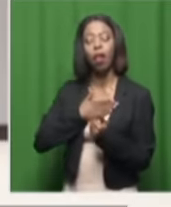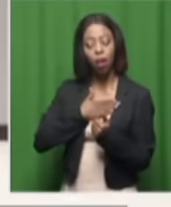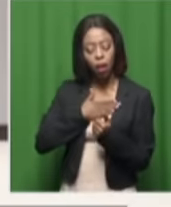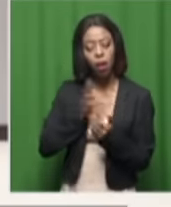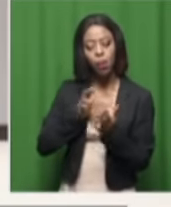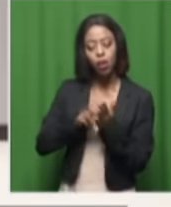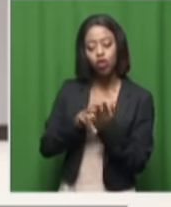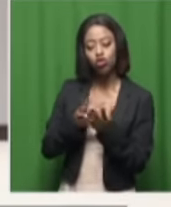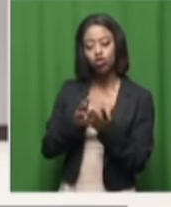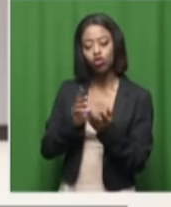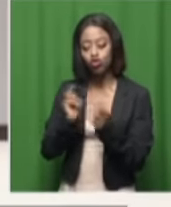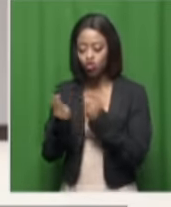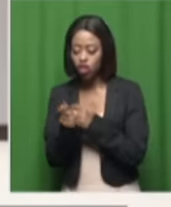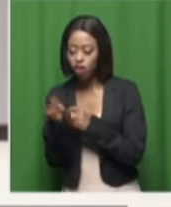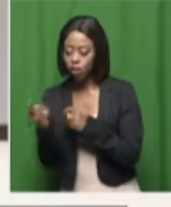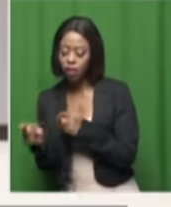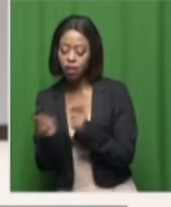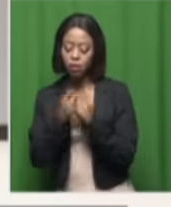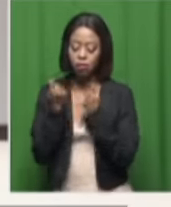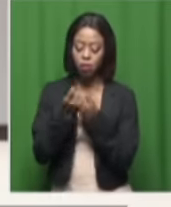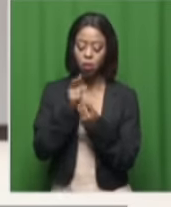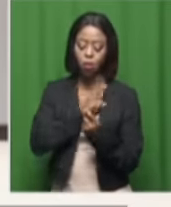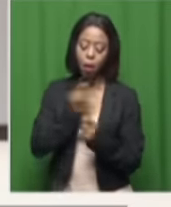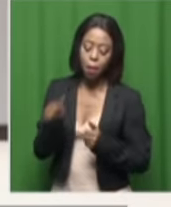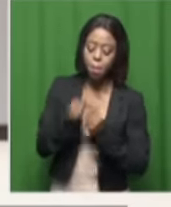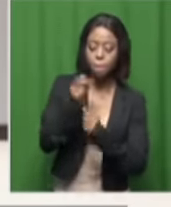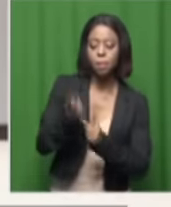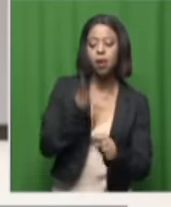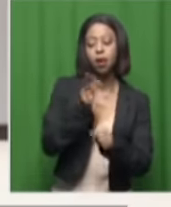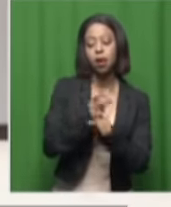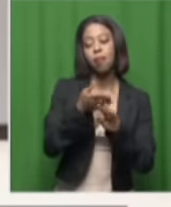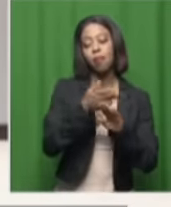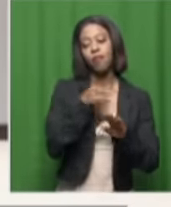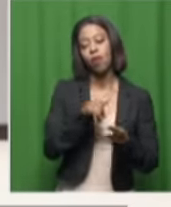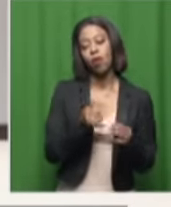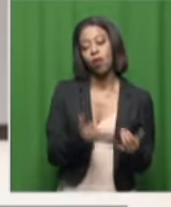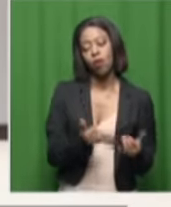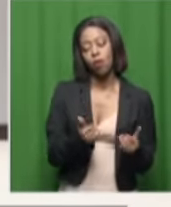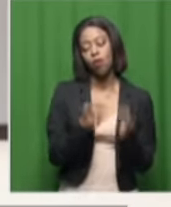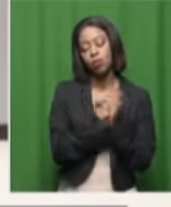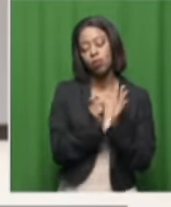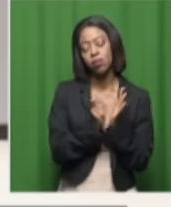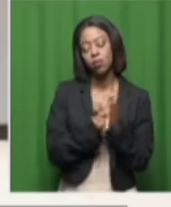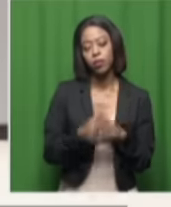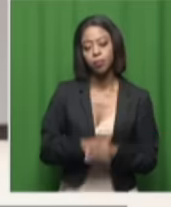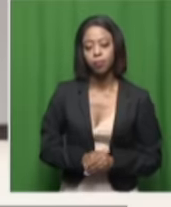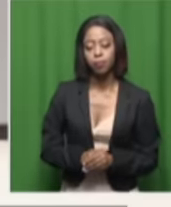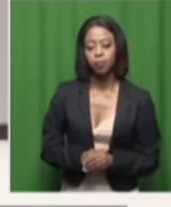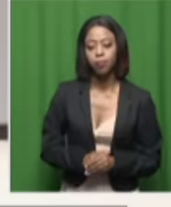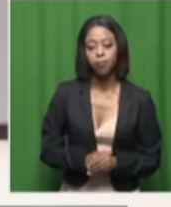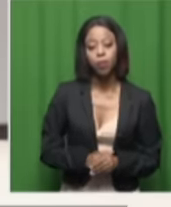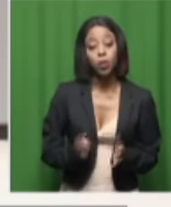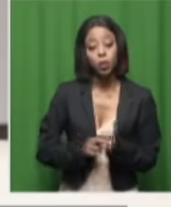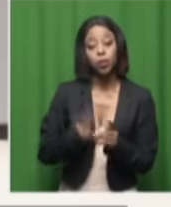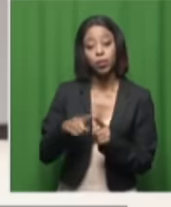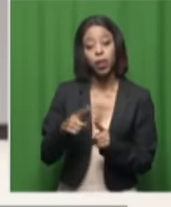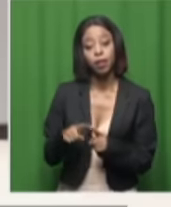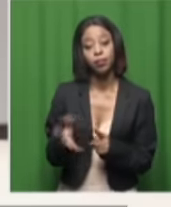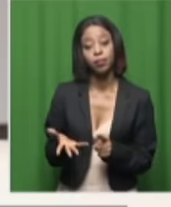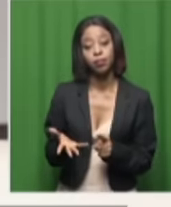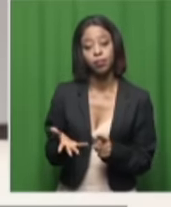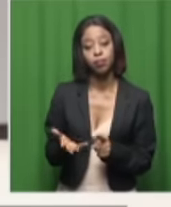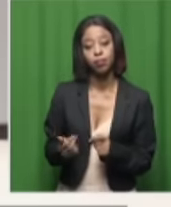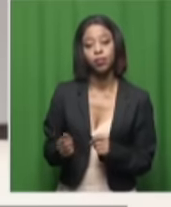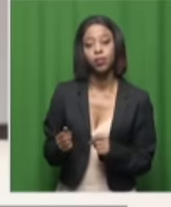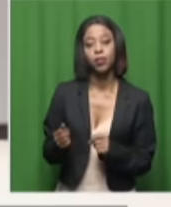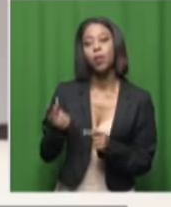to do differently as a team to get back to how you were pre-season? We need to play. We did